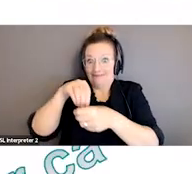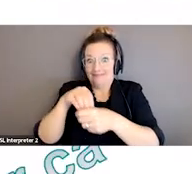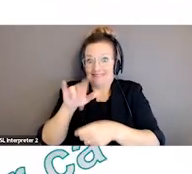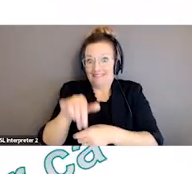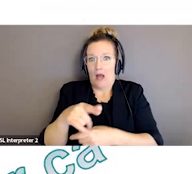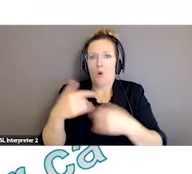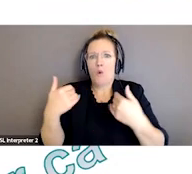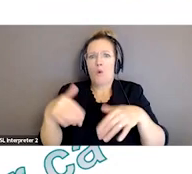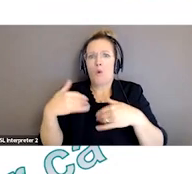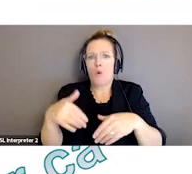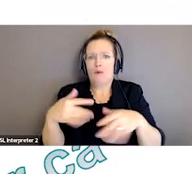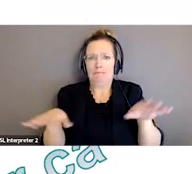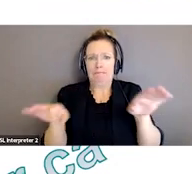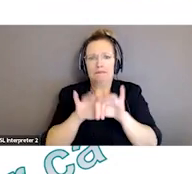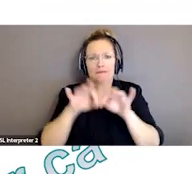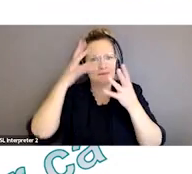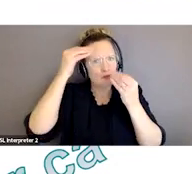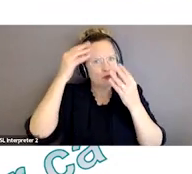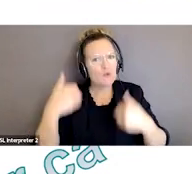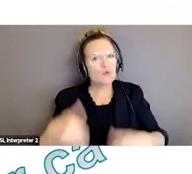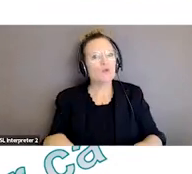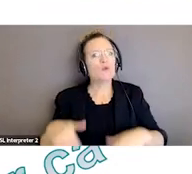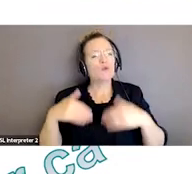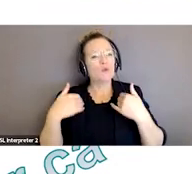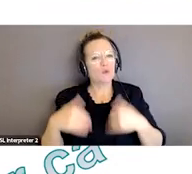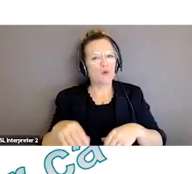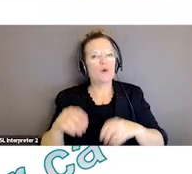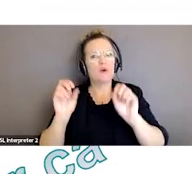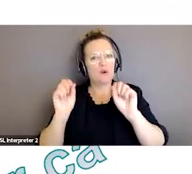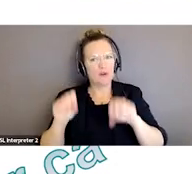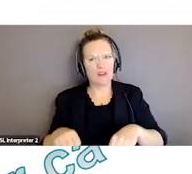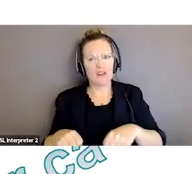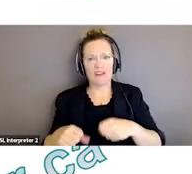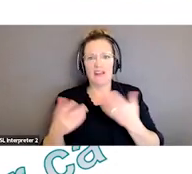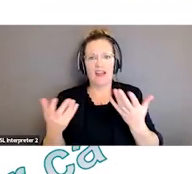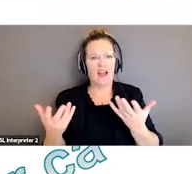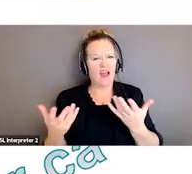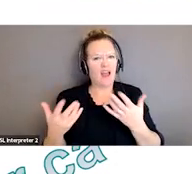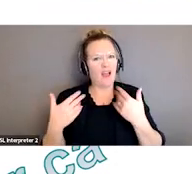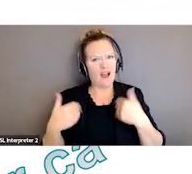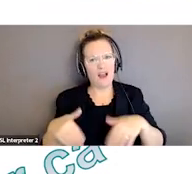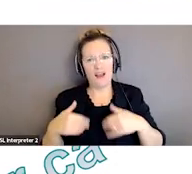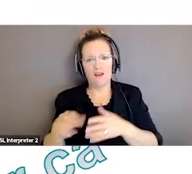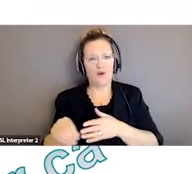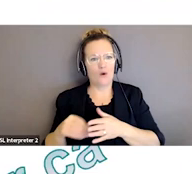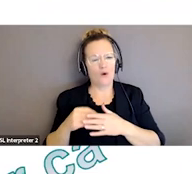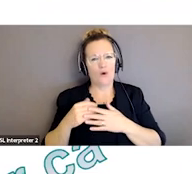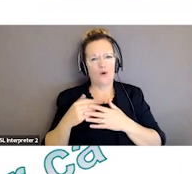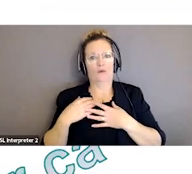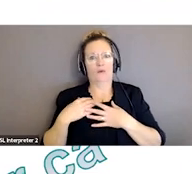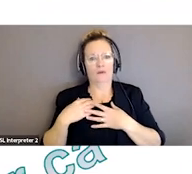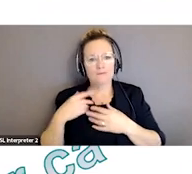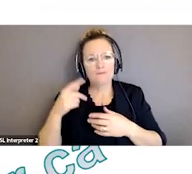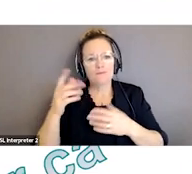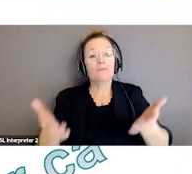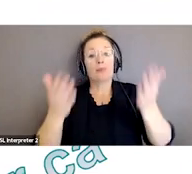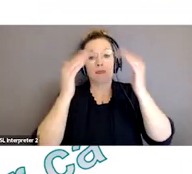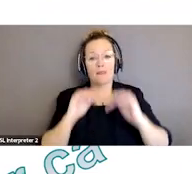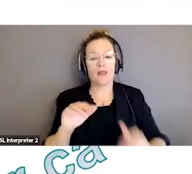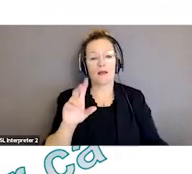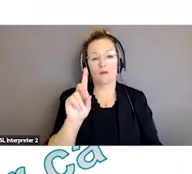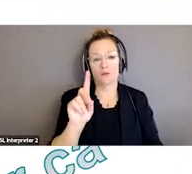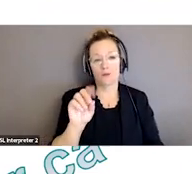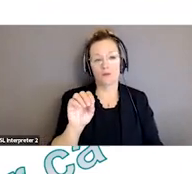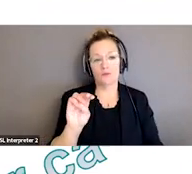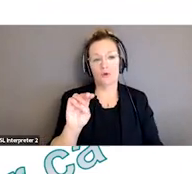The last one that we'll go through here is domain names. Now, domain names, again, is not an IP right on its own, but it is often treated